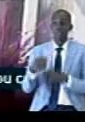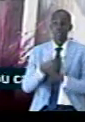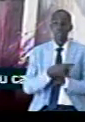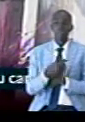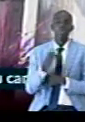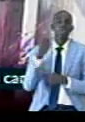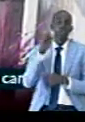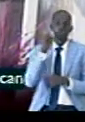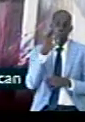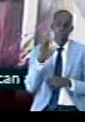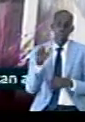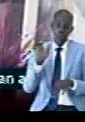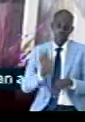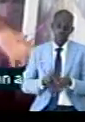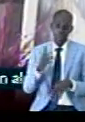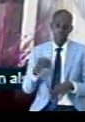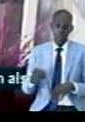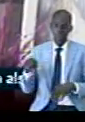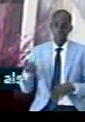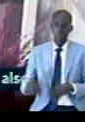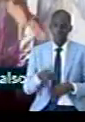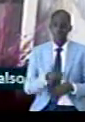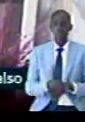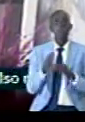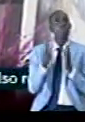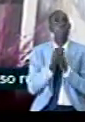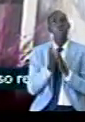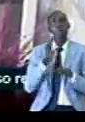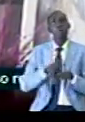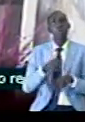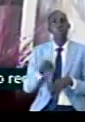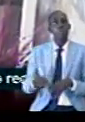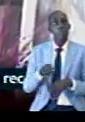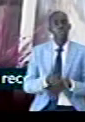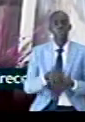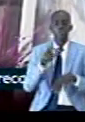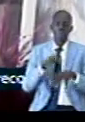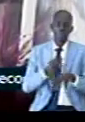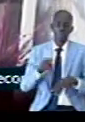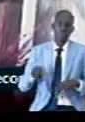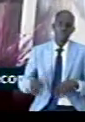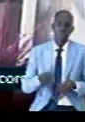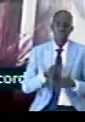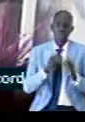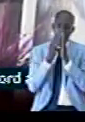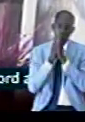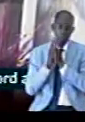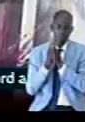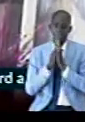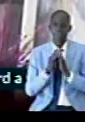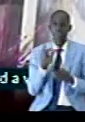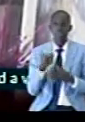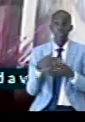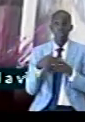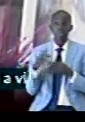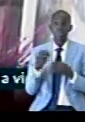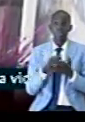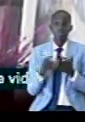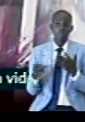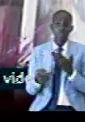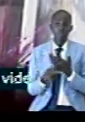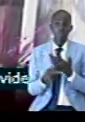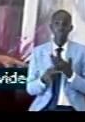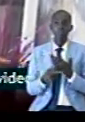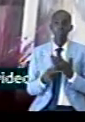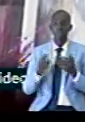my leg. All my prayer was this leg. I was holding this my leg, praying. So after the program now, I reached out